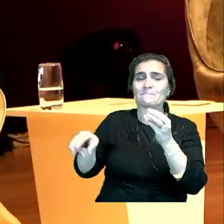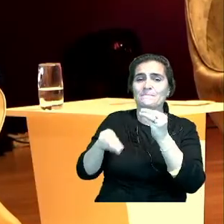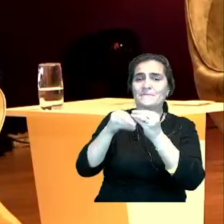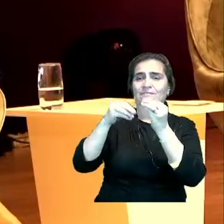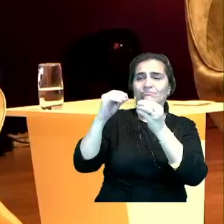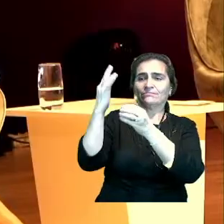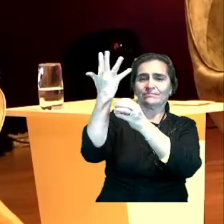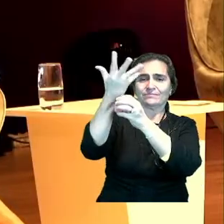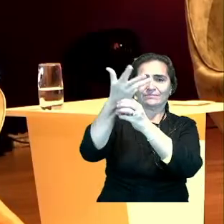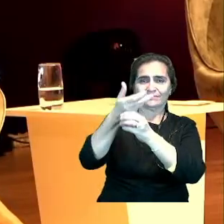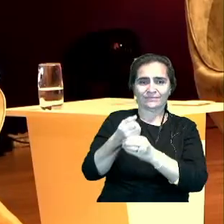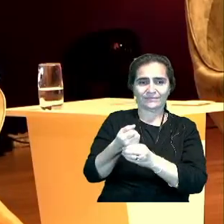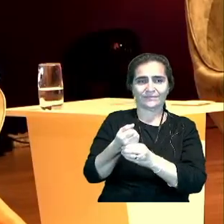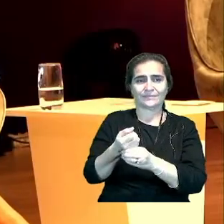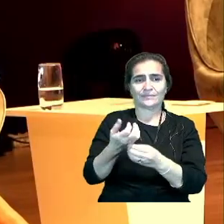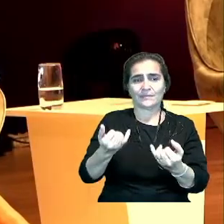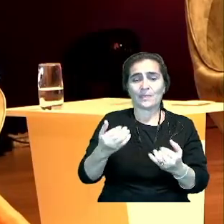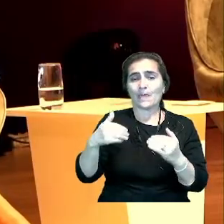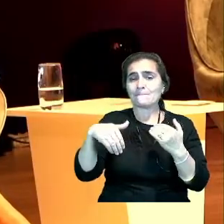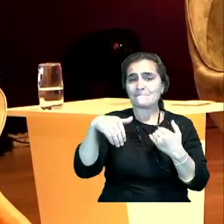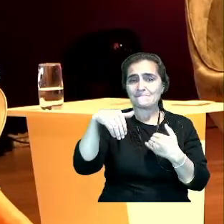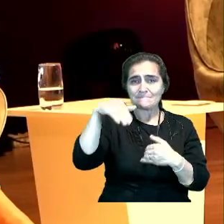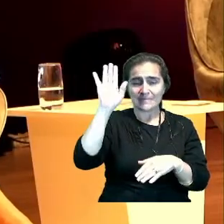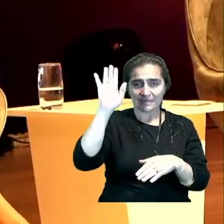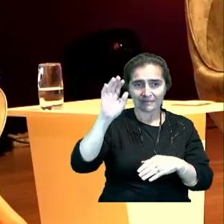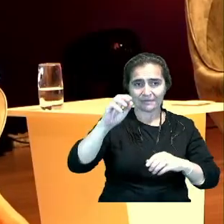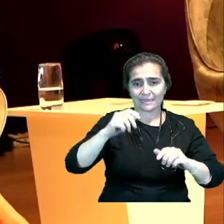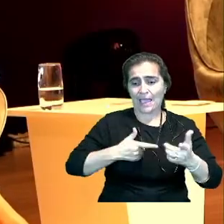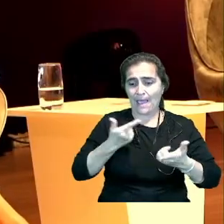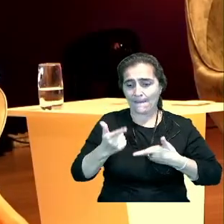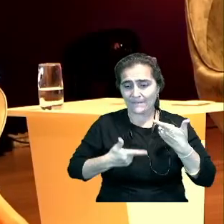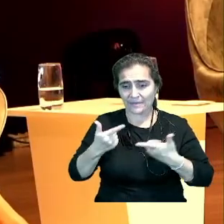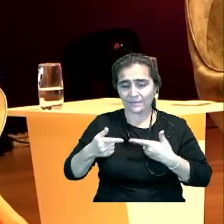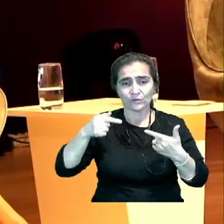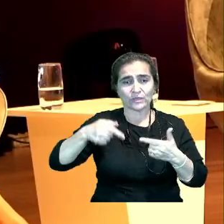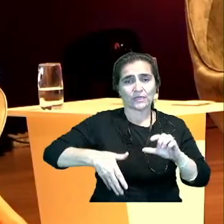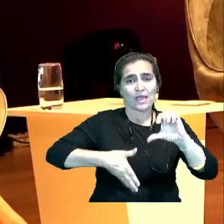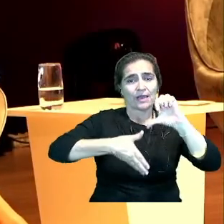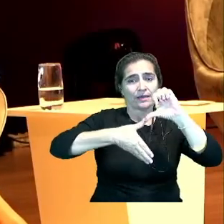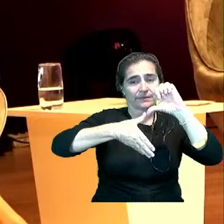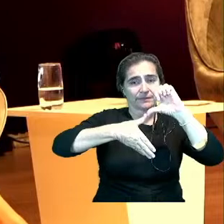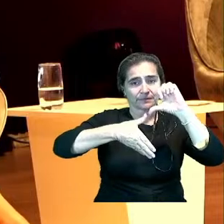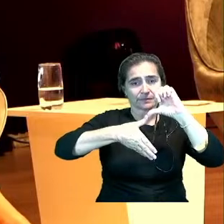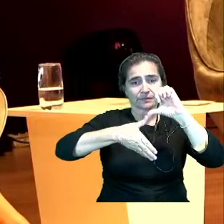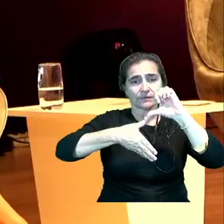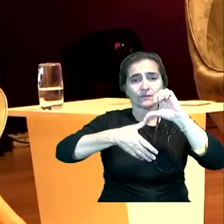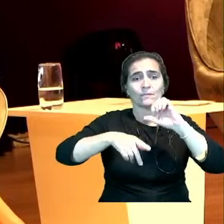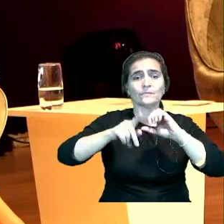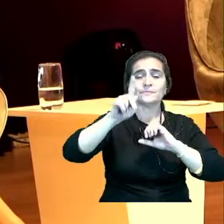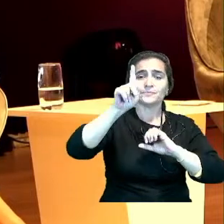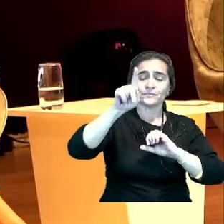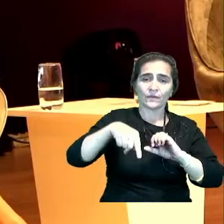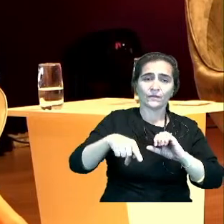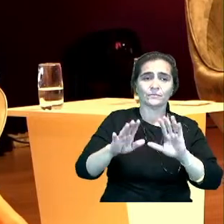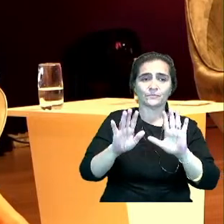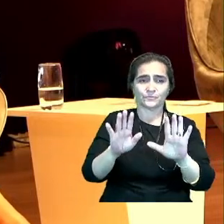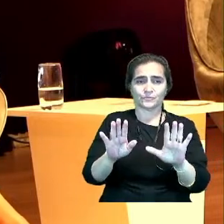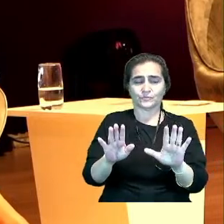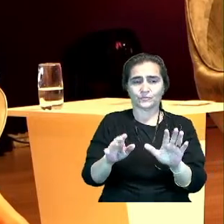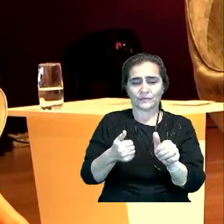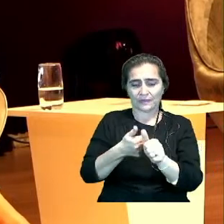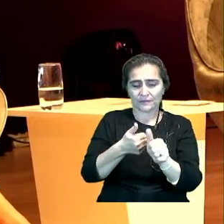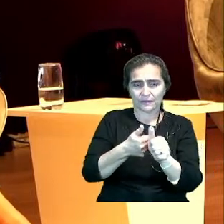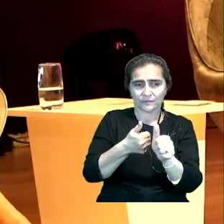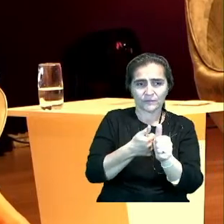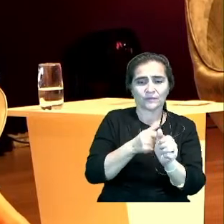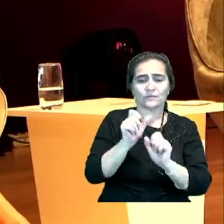is perhaps the activity that has the greatest number of companies or